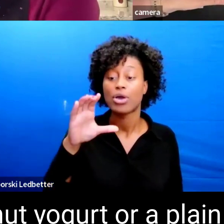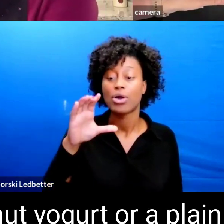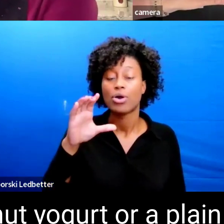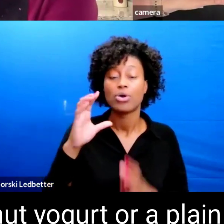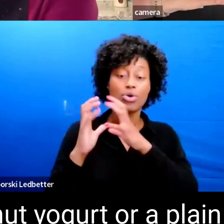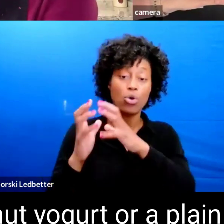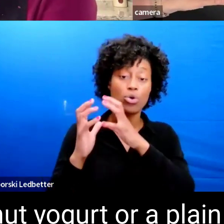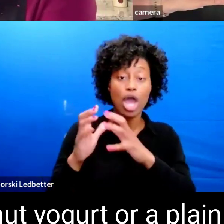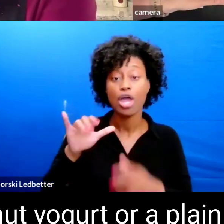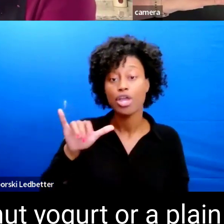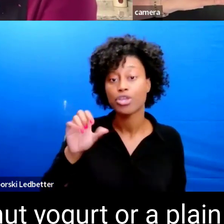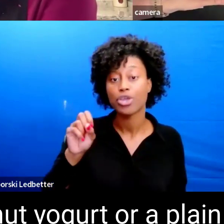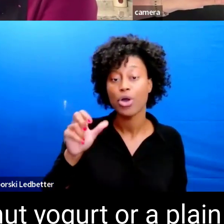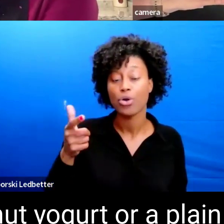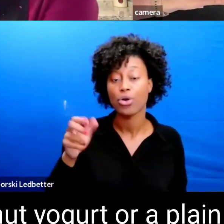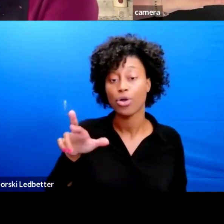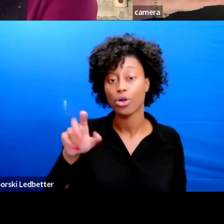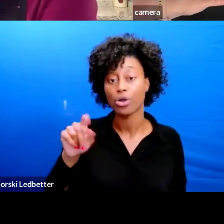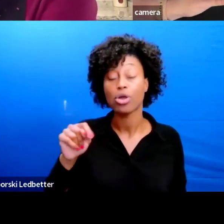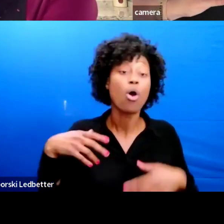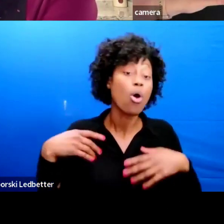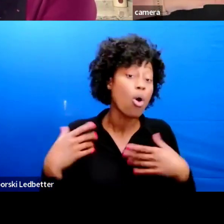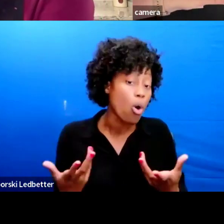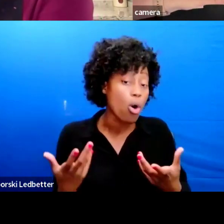yogurt or a plain almond yogurt